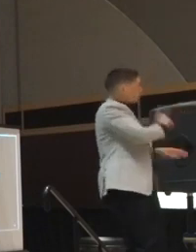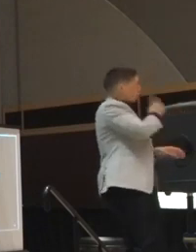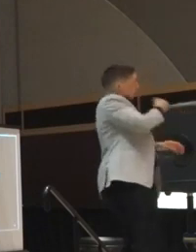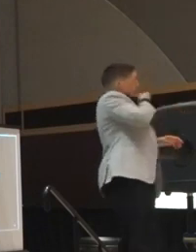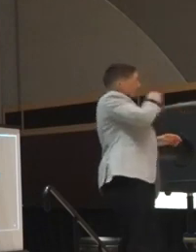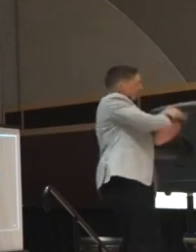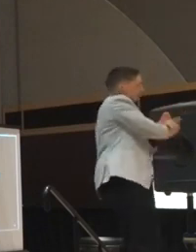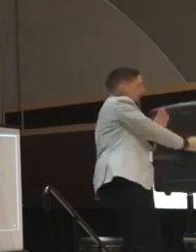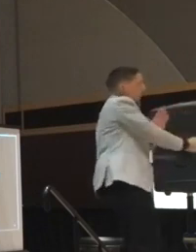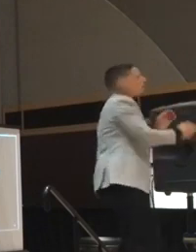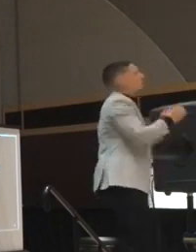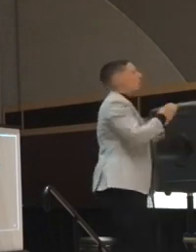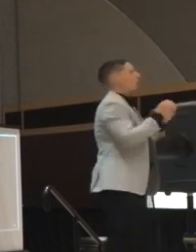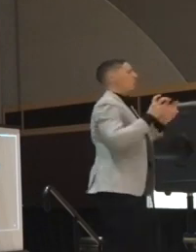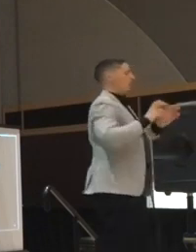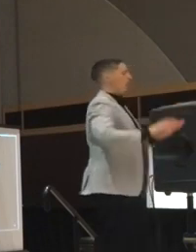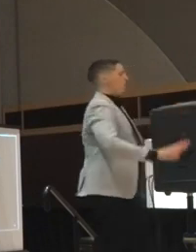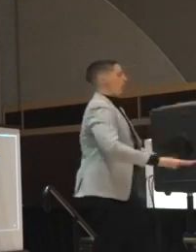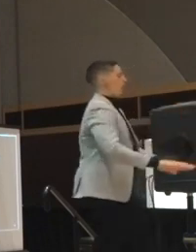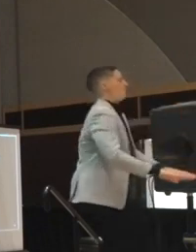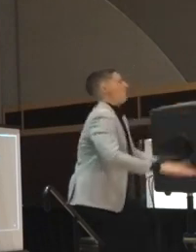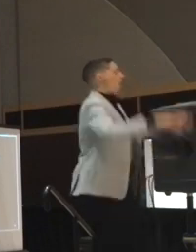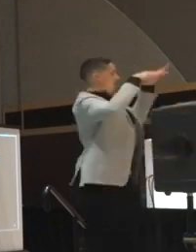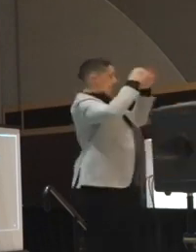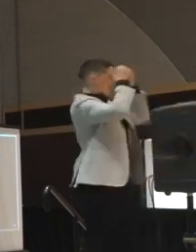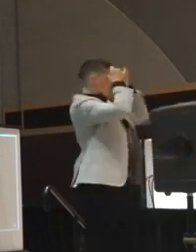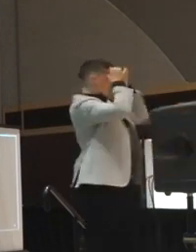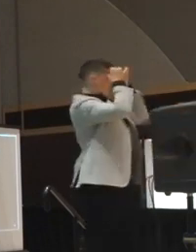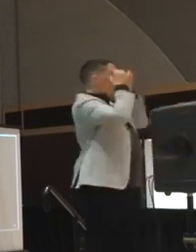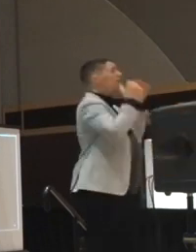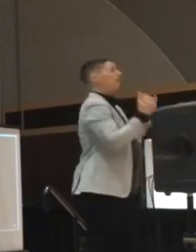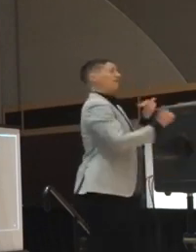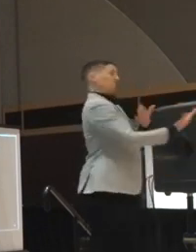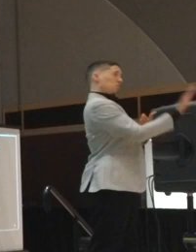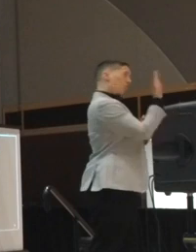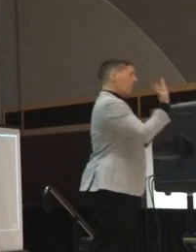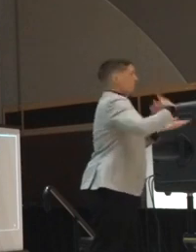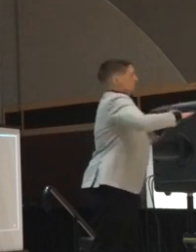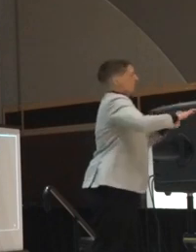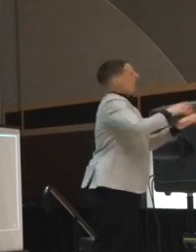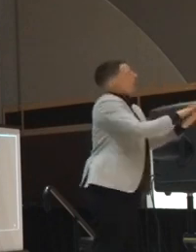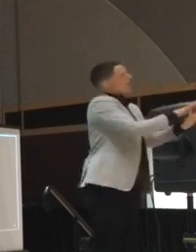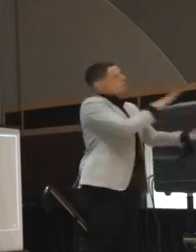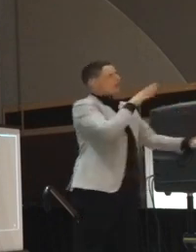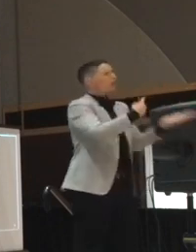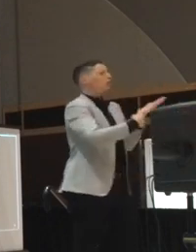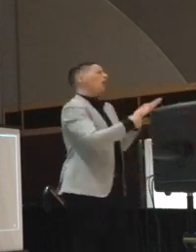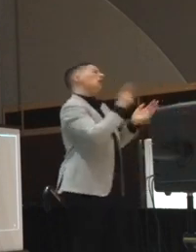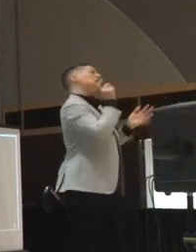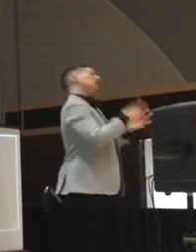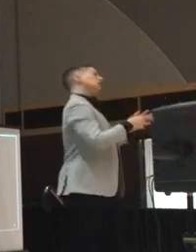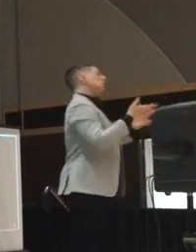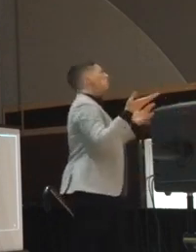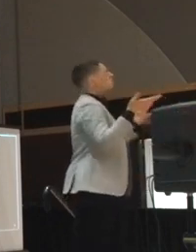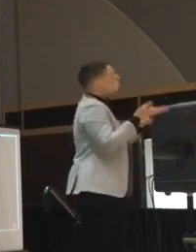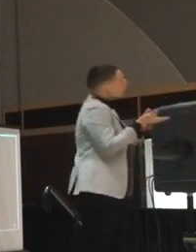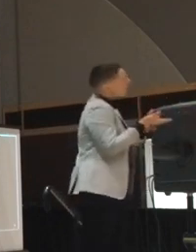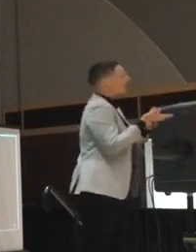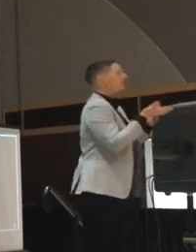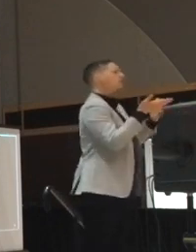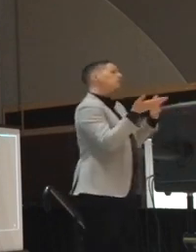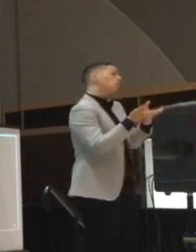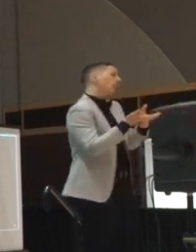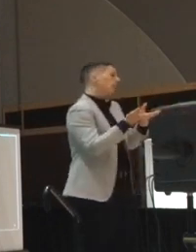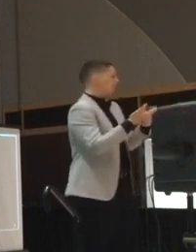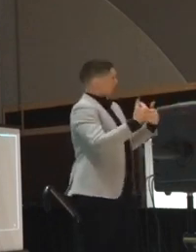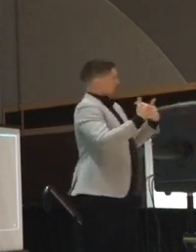thinking. See, in the talk this morning, it was all way too abstract. There was talk about having to have breaks. Well, as an employer, I